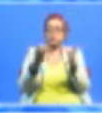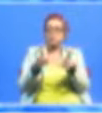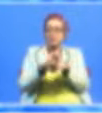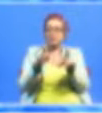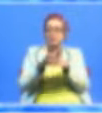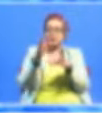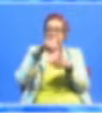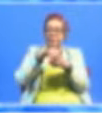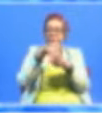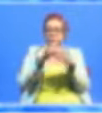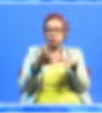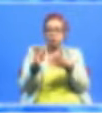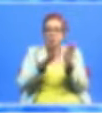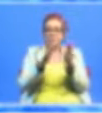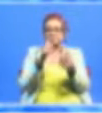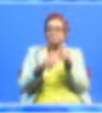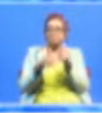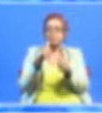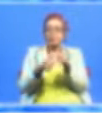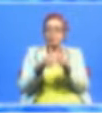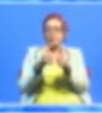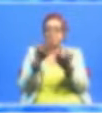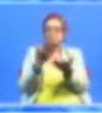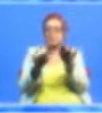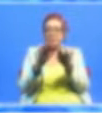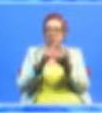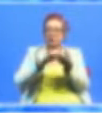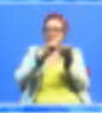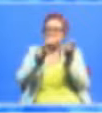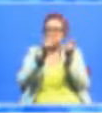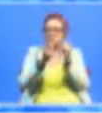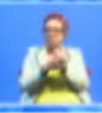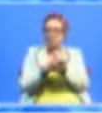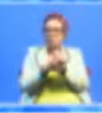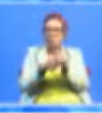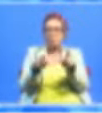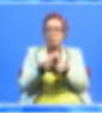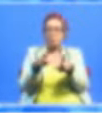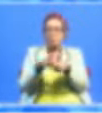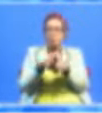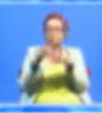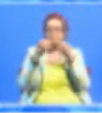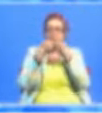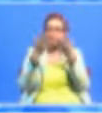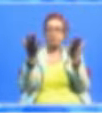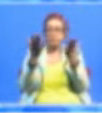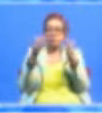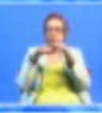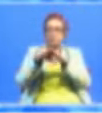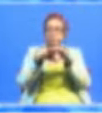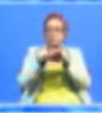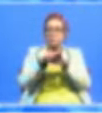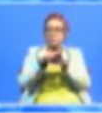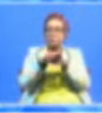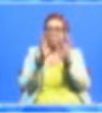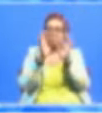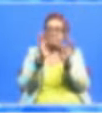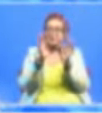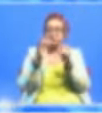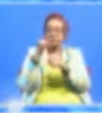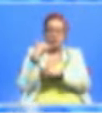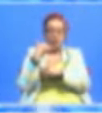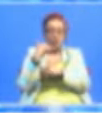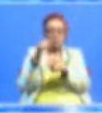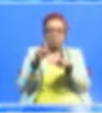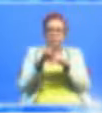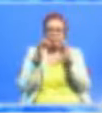opportunity, a phenomenon that is fast changing thanks to the abundance of information, accessibility, smartphone penetration, and